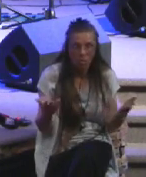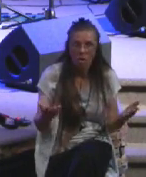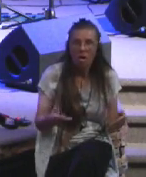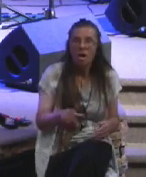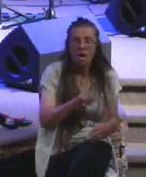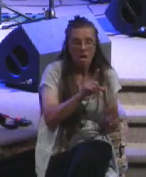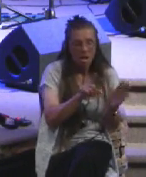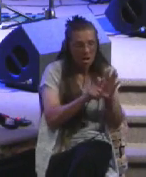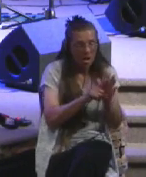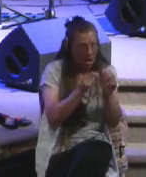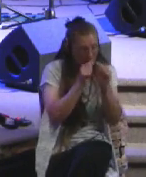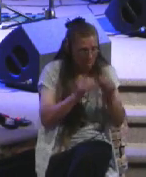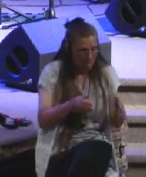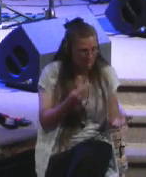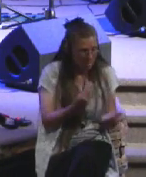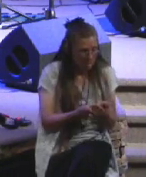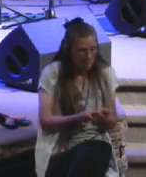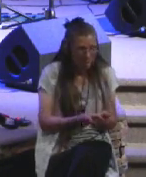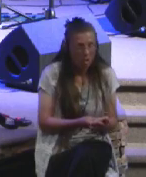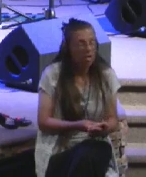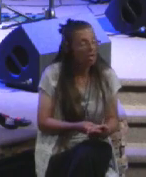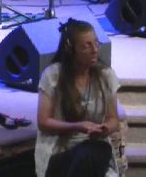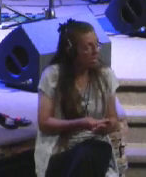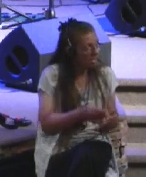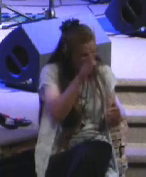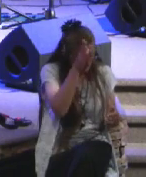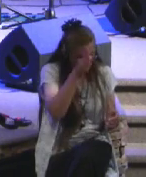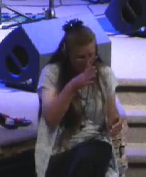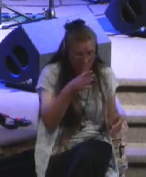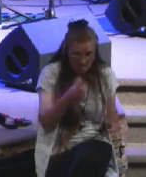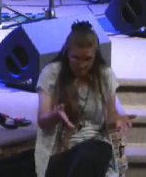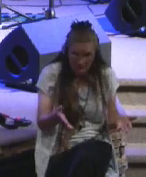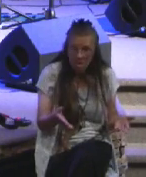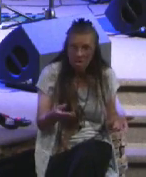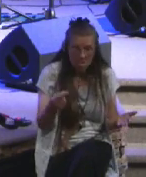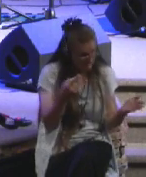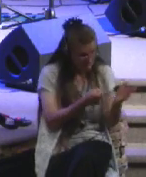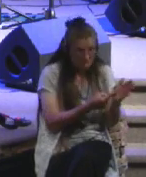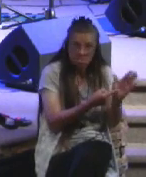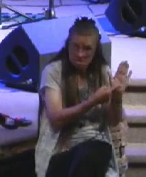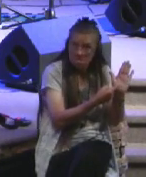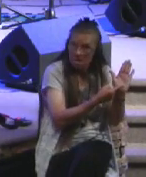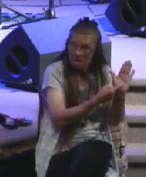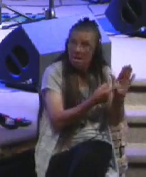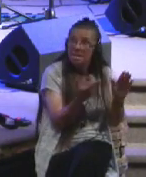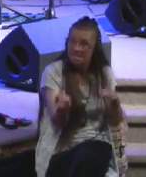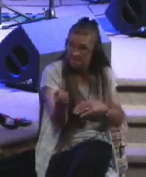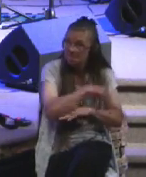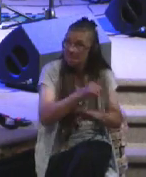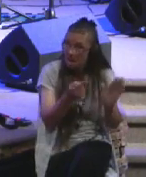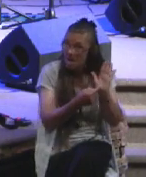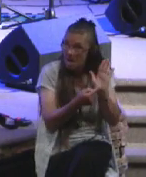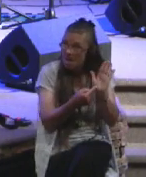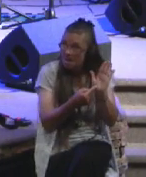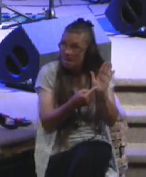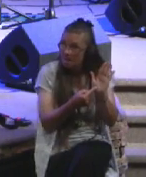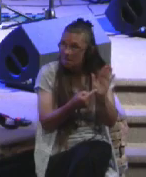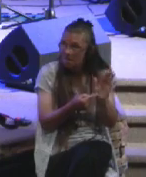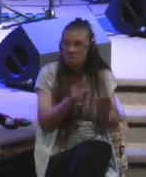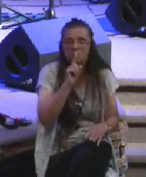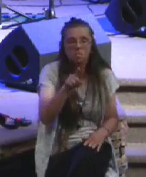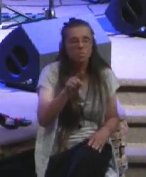of good parenting still applies today? It's not just something from the Old Testament, it's today. So I